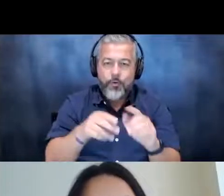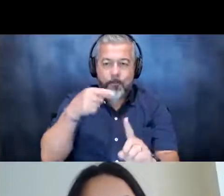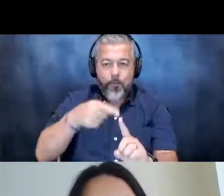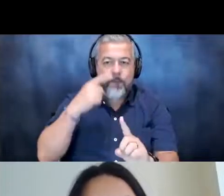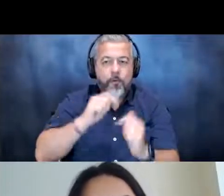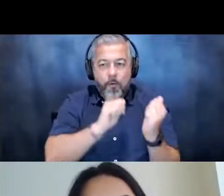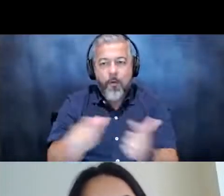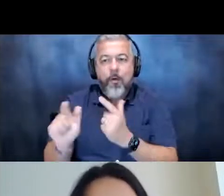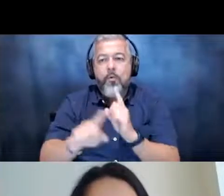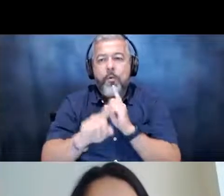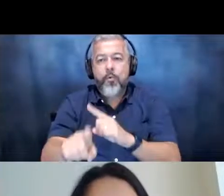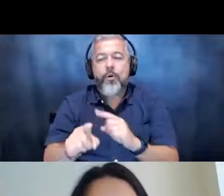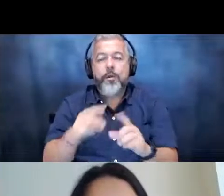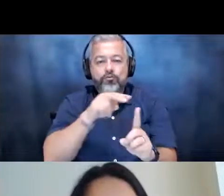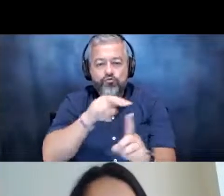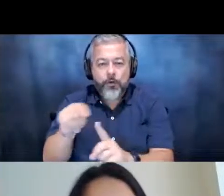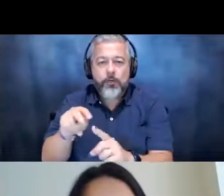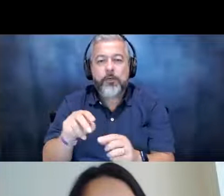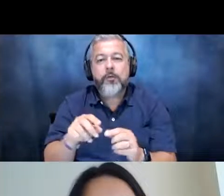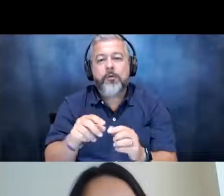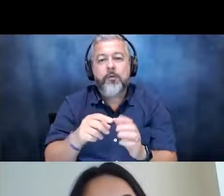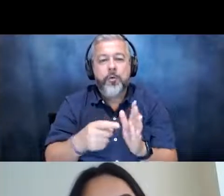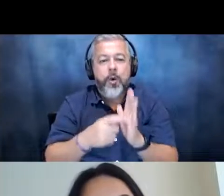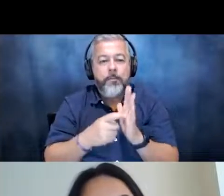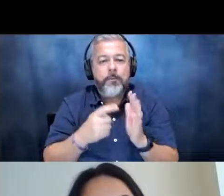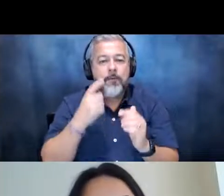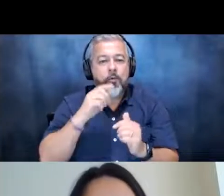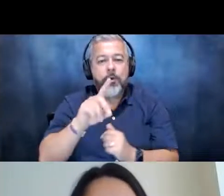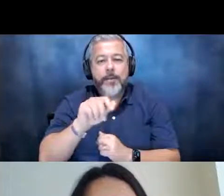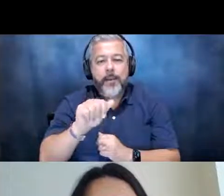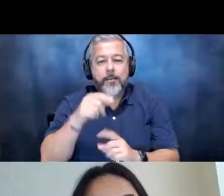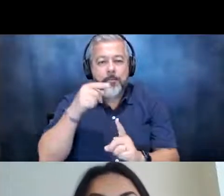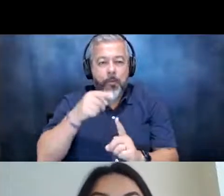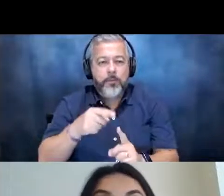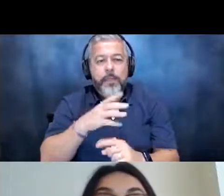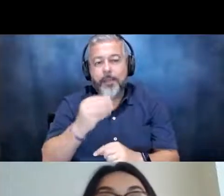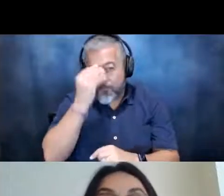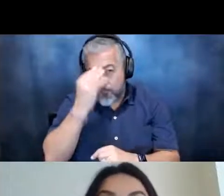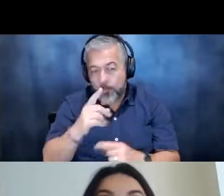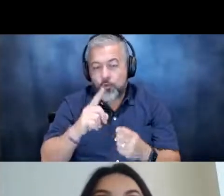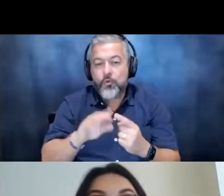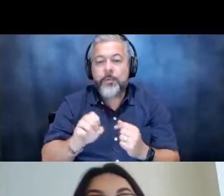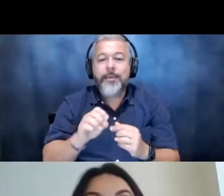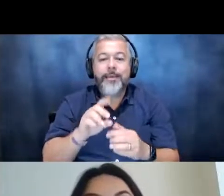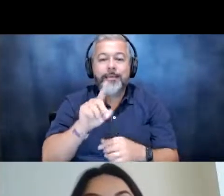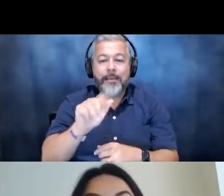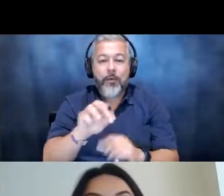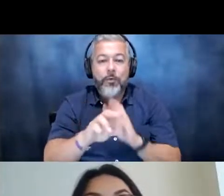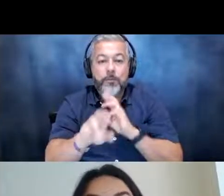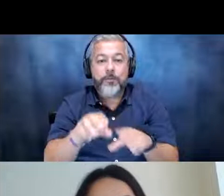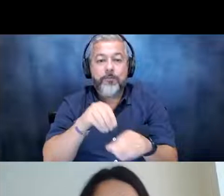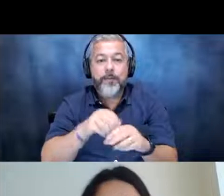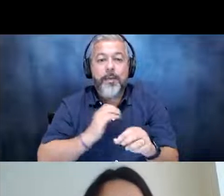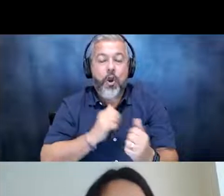requirements and support the production of data points and information so we can be data responsive in our actions